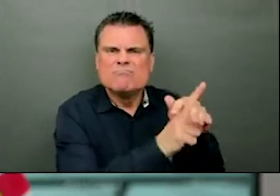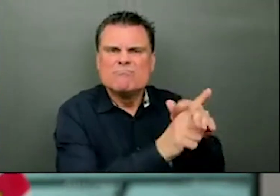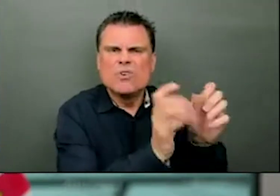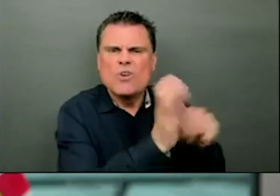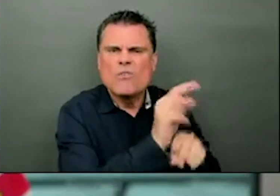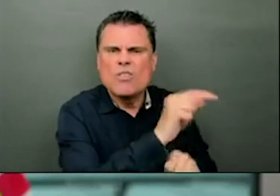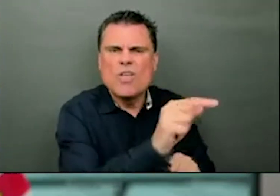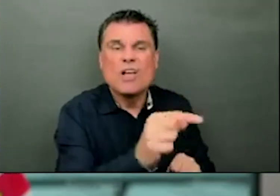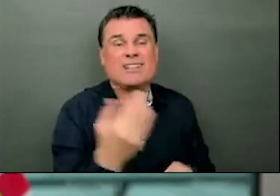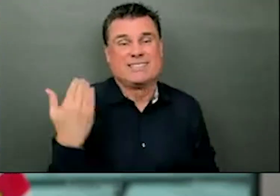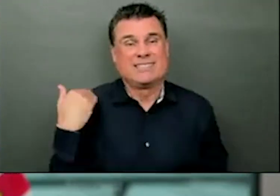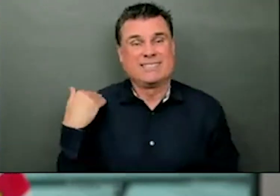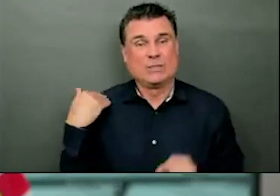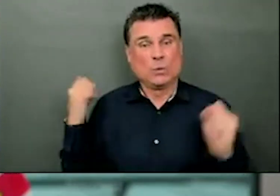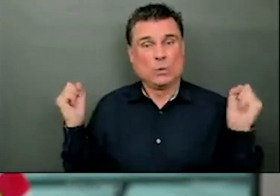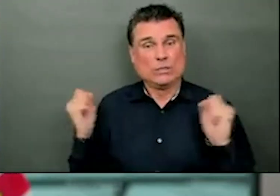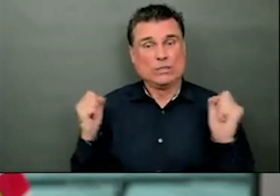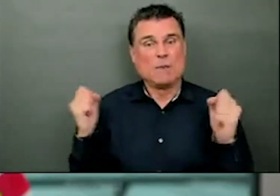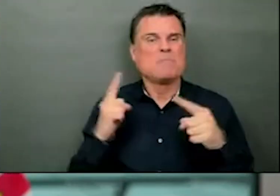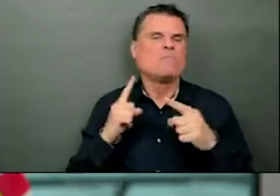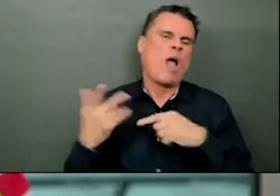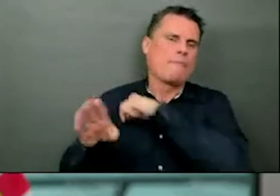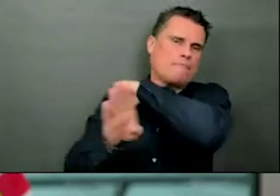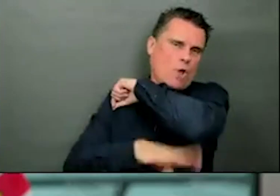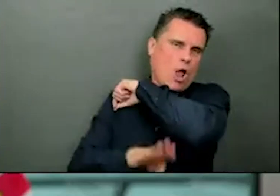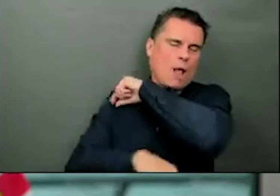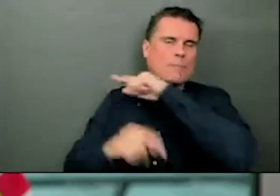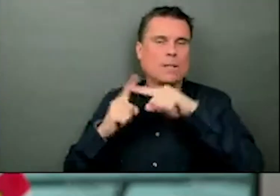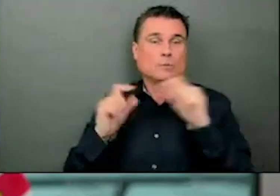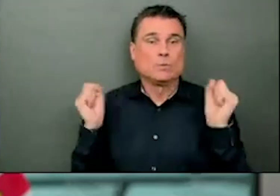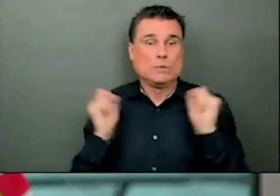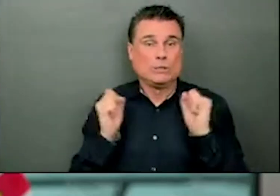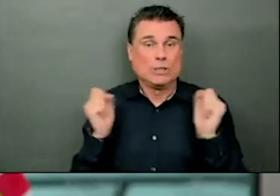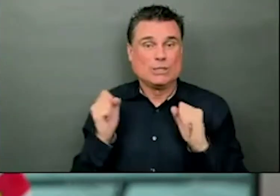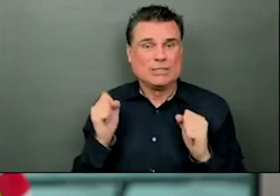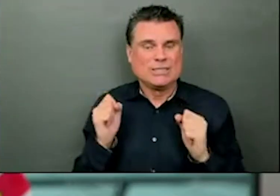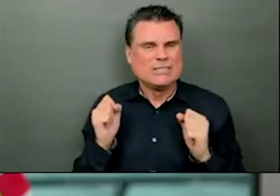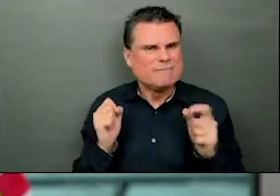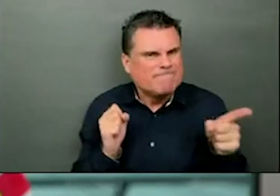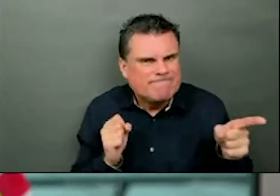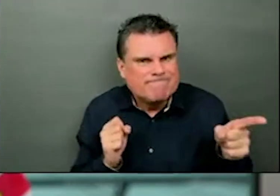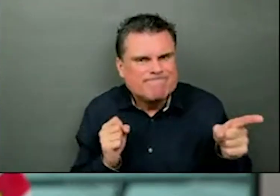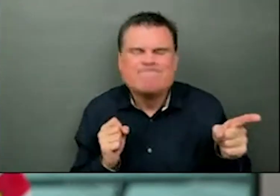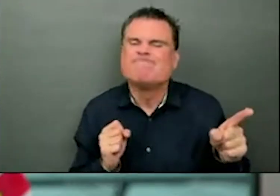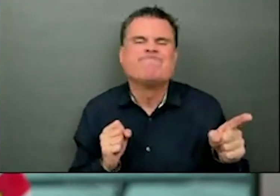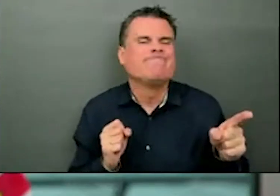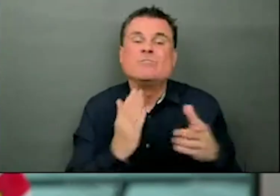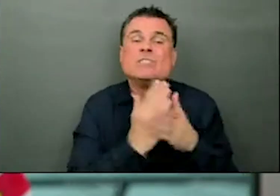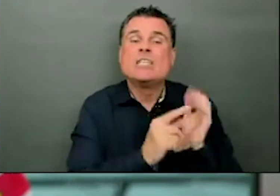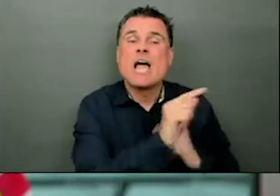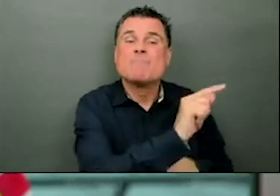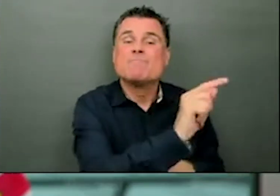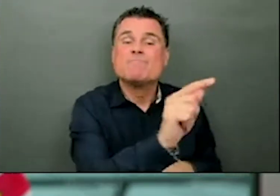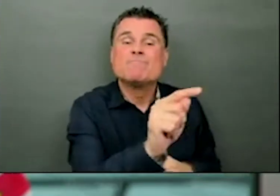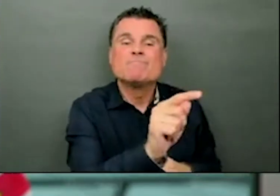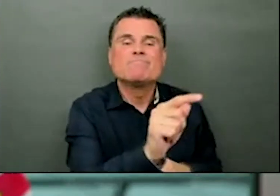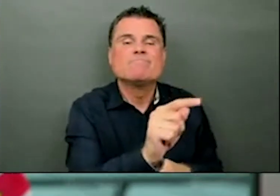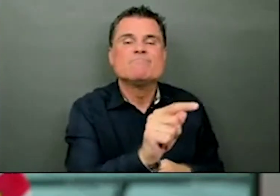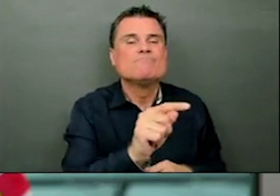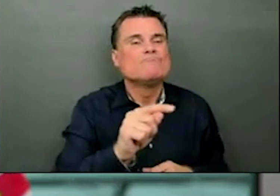was because of that we put in additional measures to stop the in-person